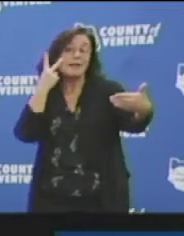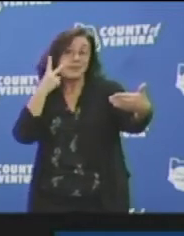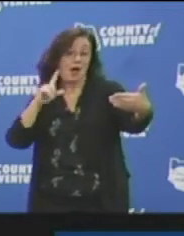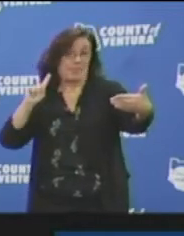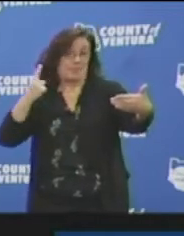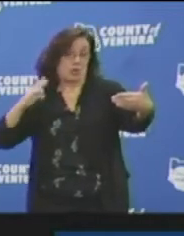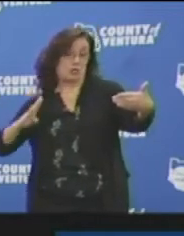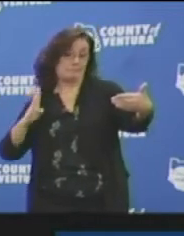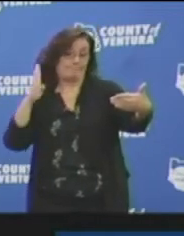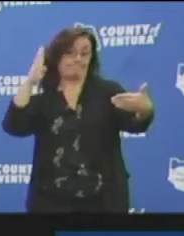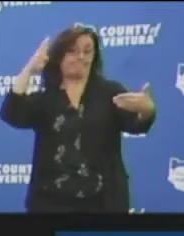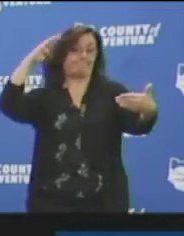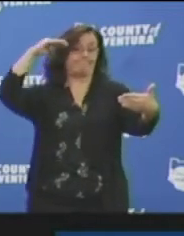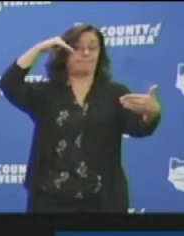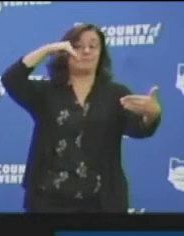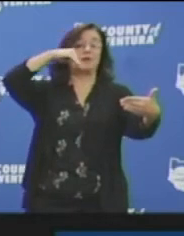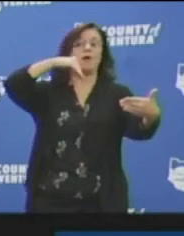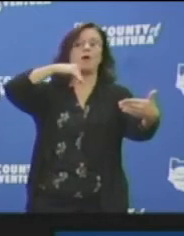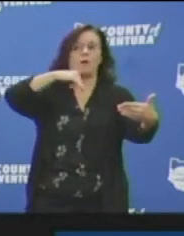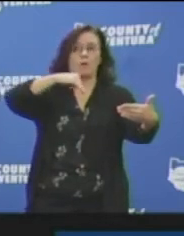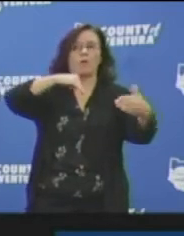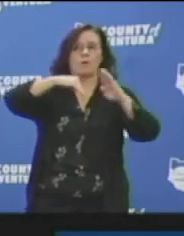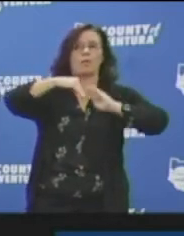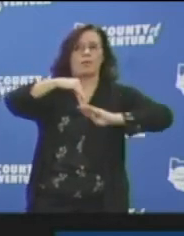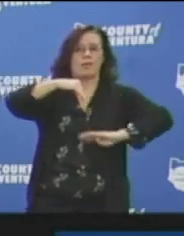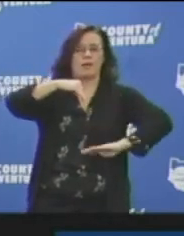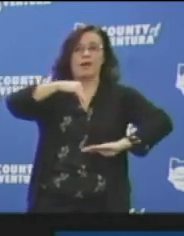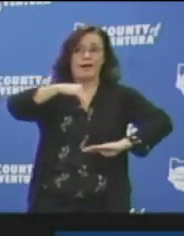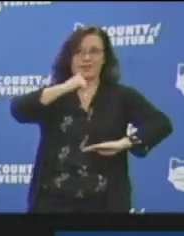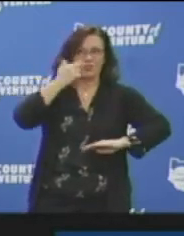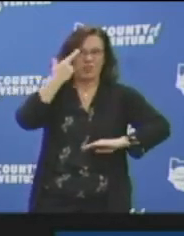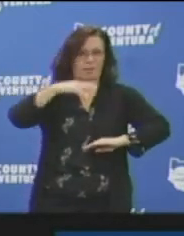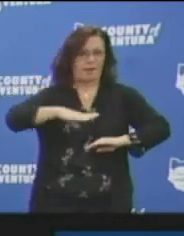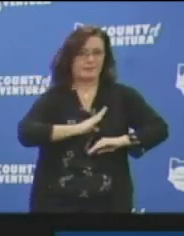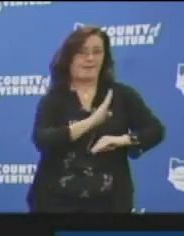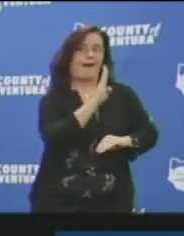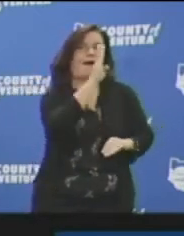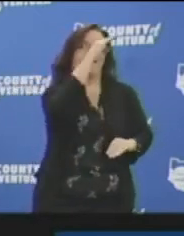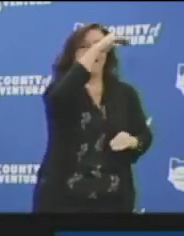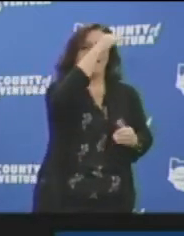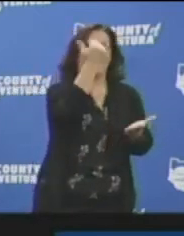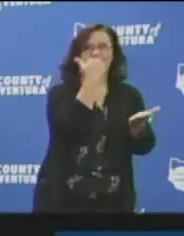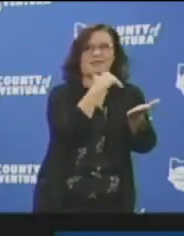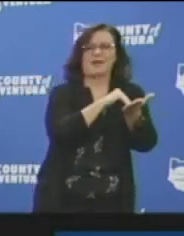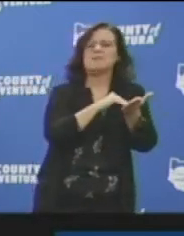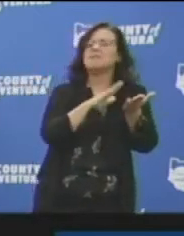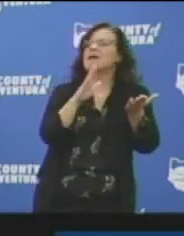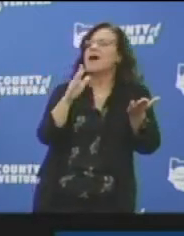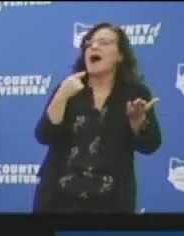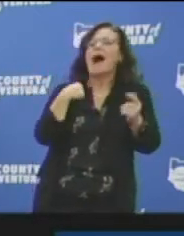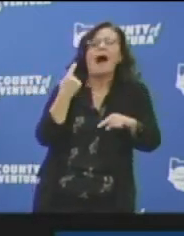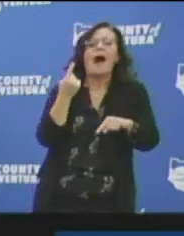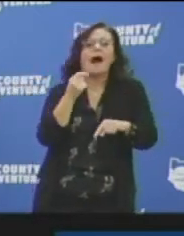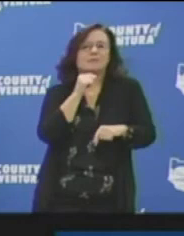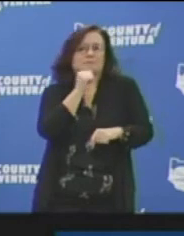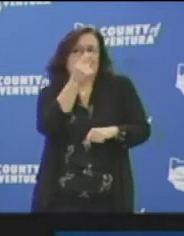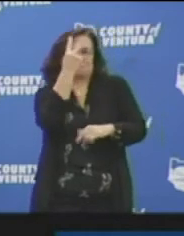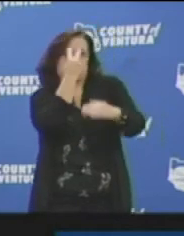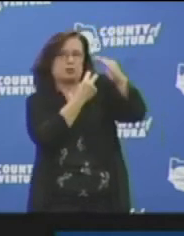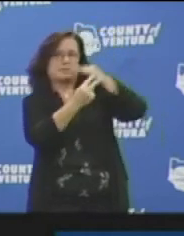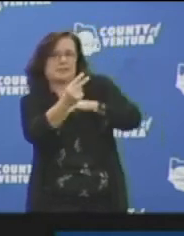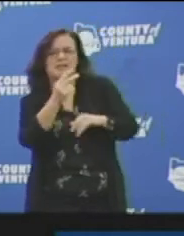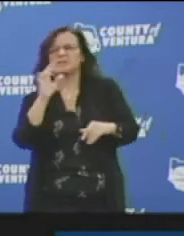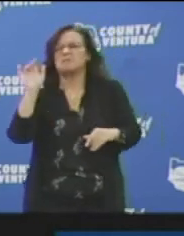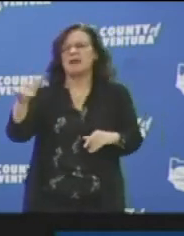these two curves. The reason I didn't is I thought we were just too evolved, too intelligent to